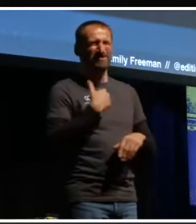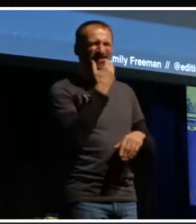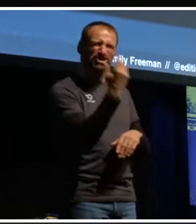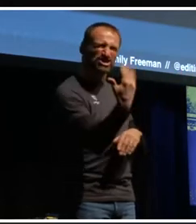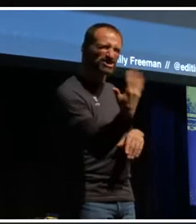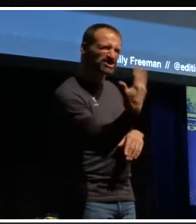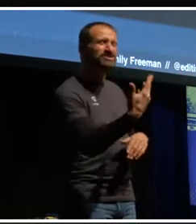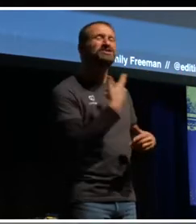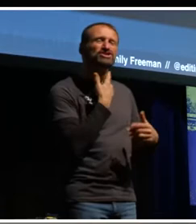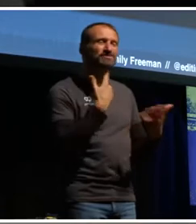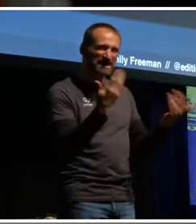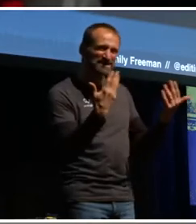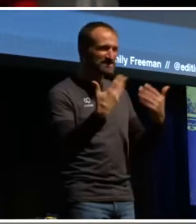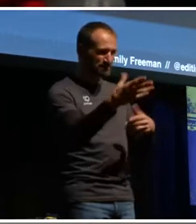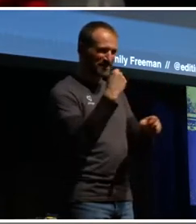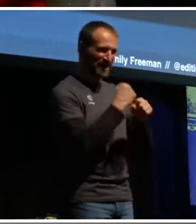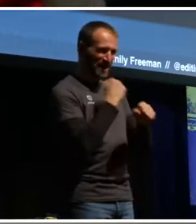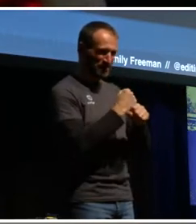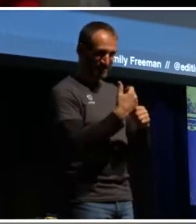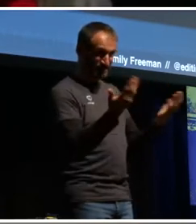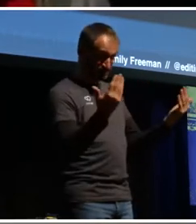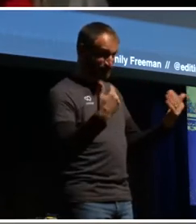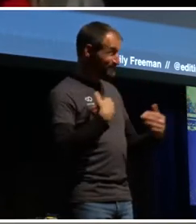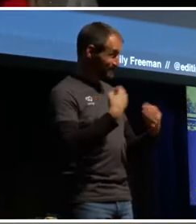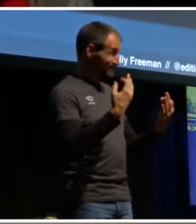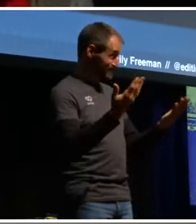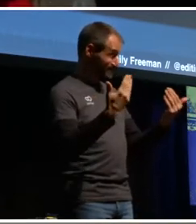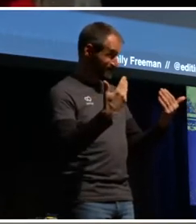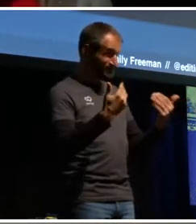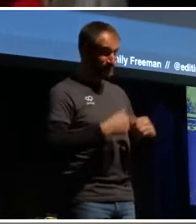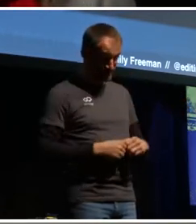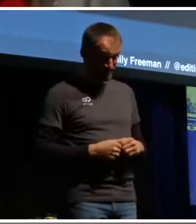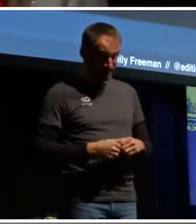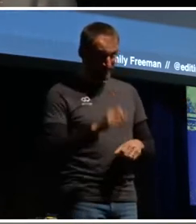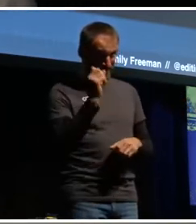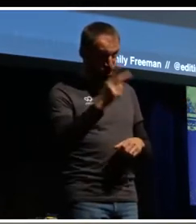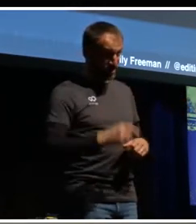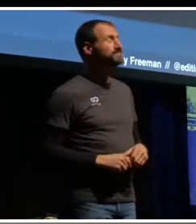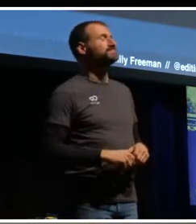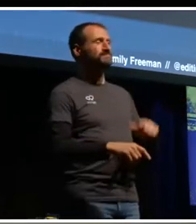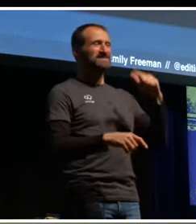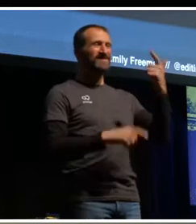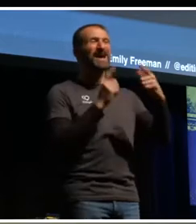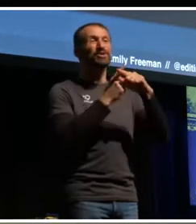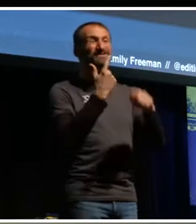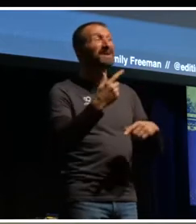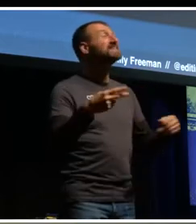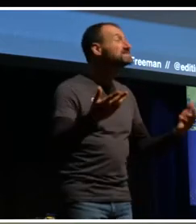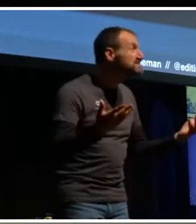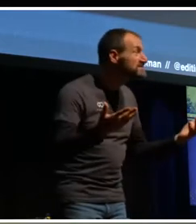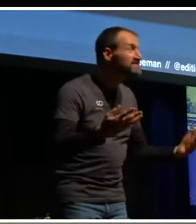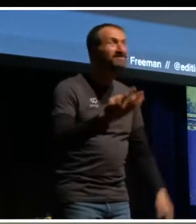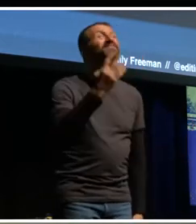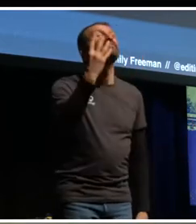work with me on here. You seem like a great audience, so I'm sure you'll do it. Okay, so 2 plus 2 is...